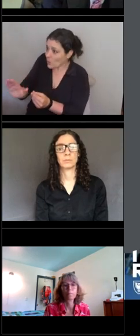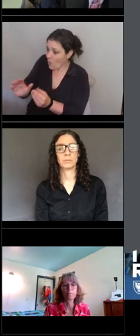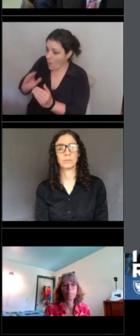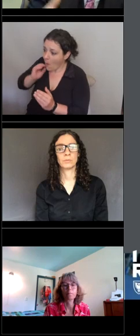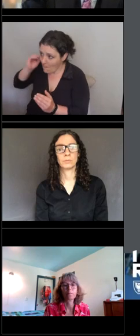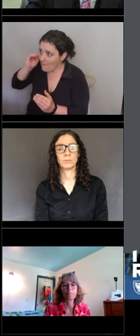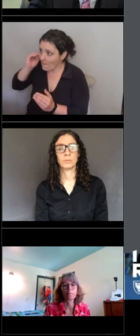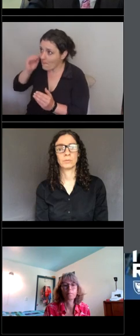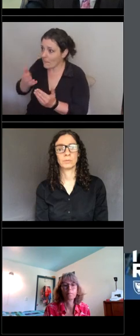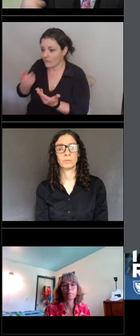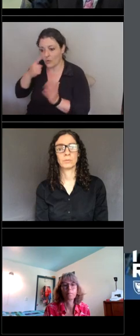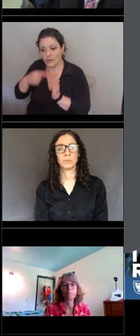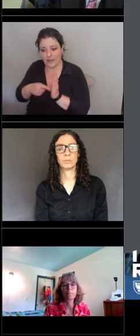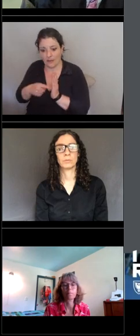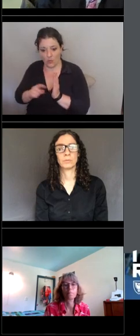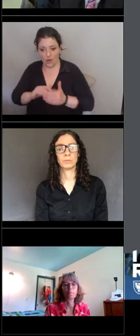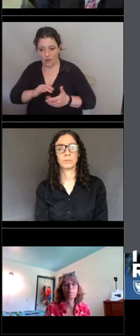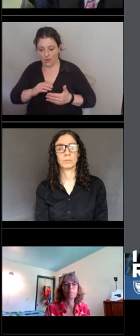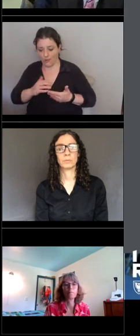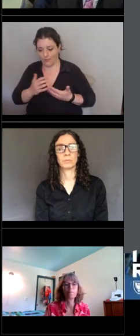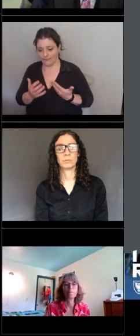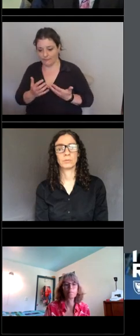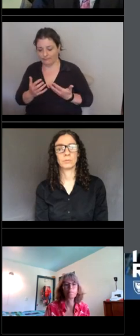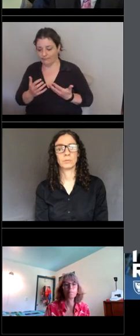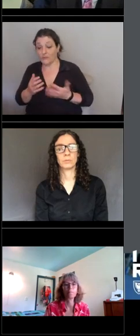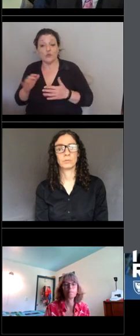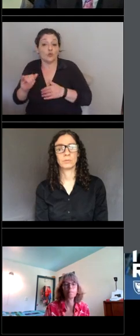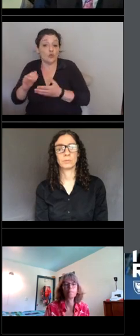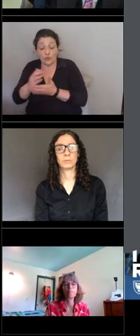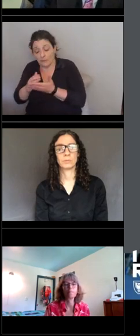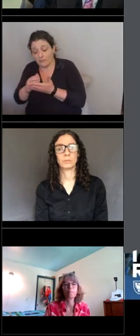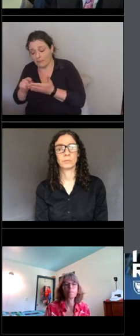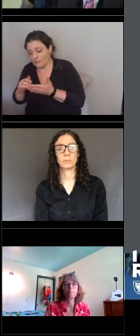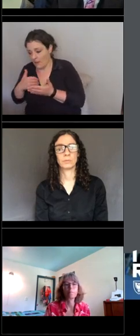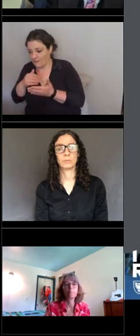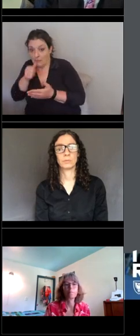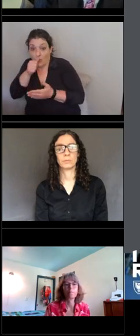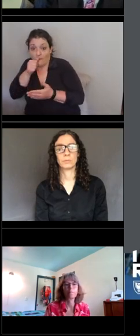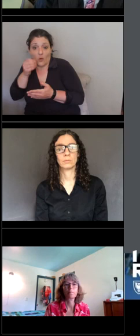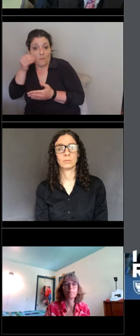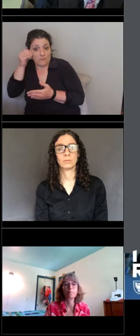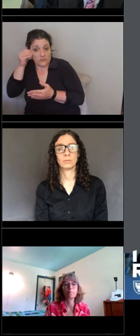private property, but, you know, is adapting these, you know, measures